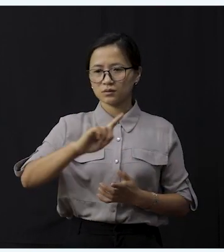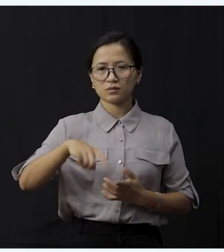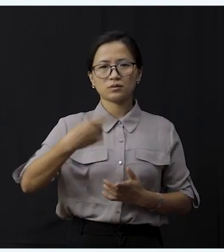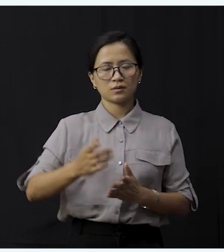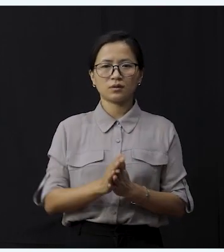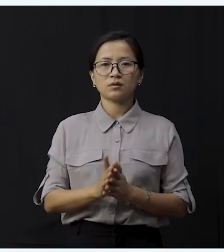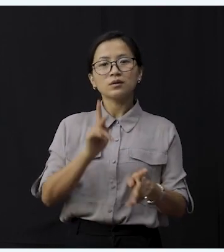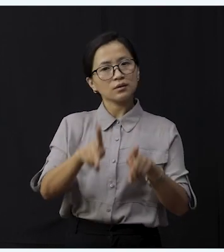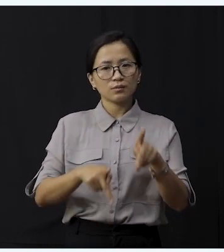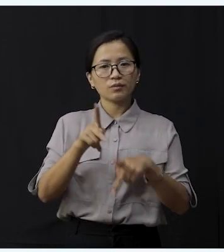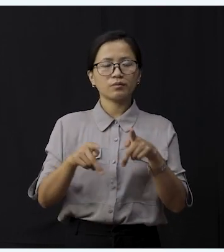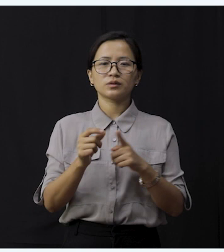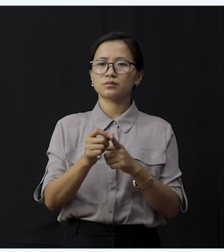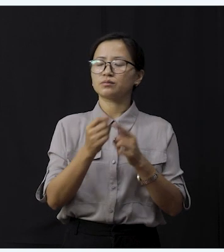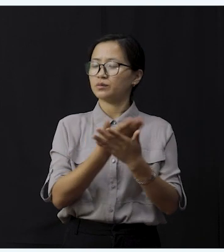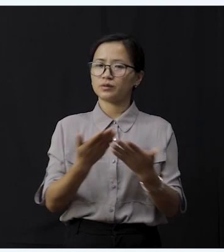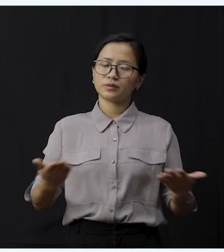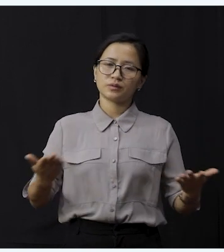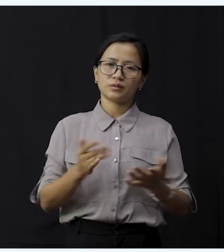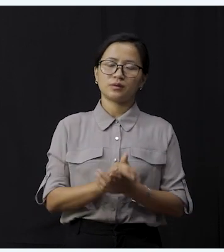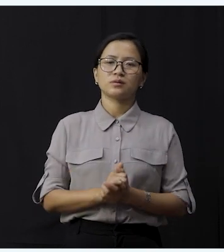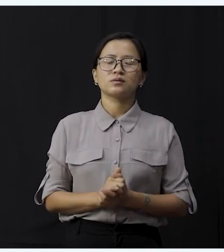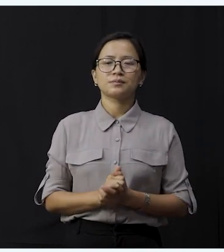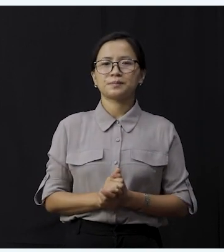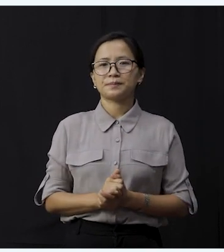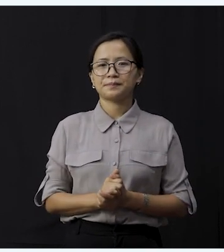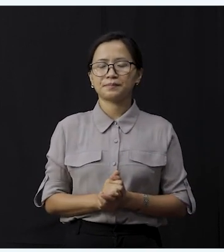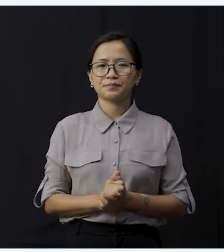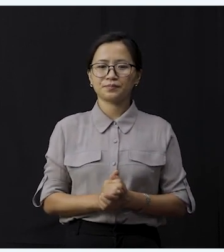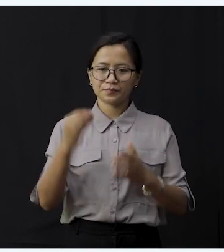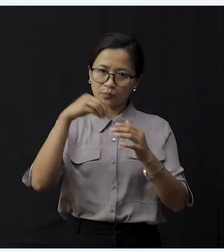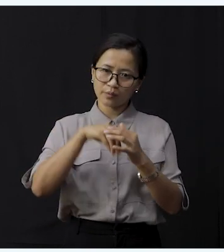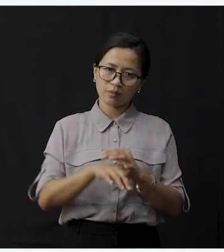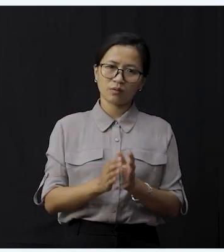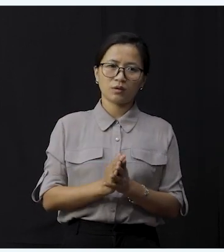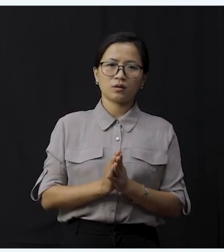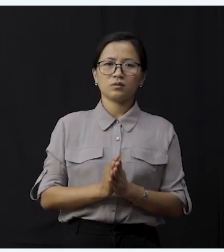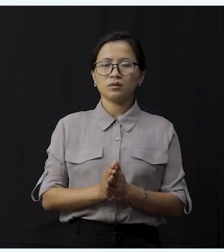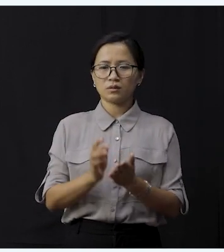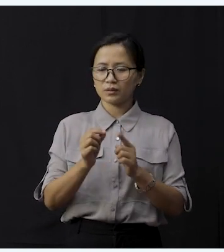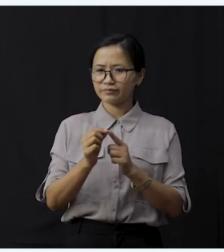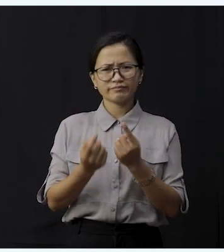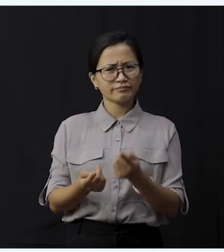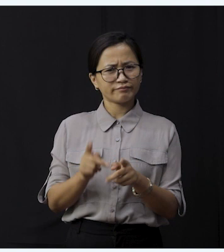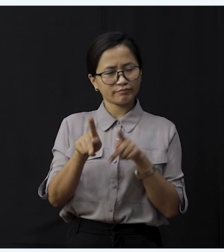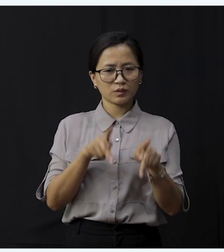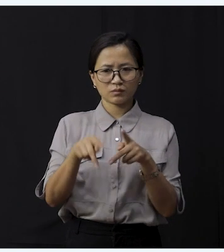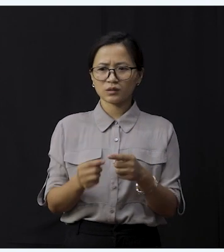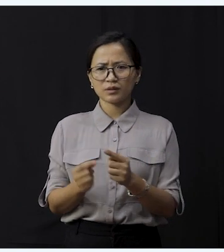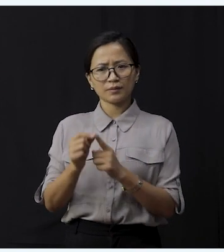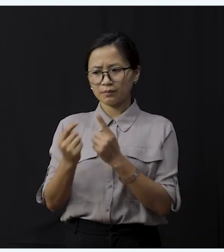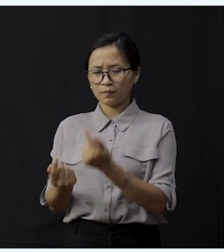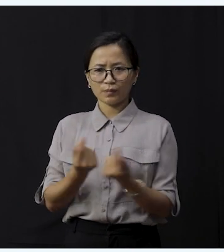next is a public property. Okay, so the public properties includes a public park, a